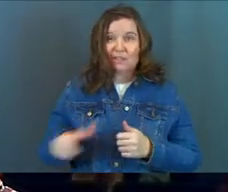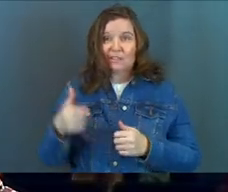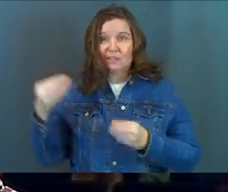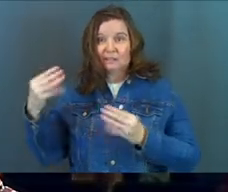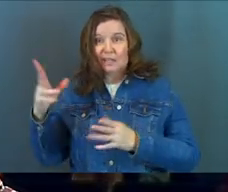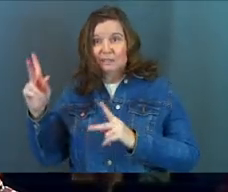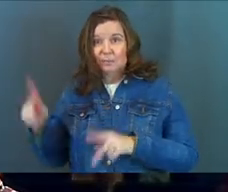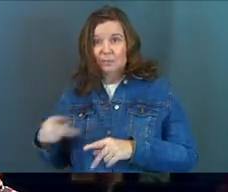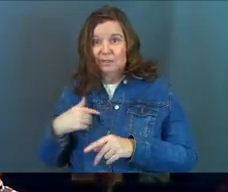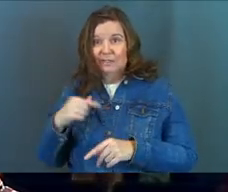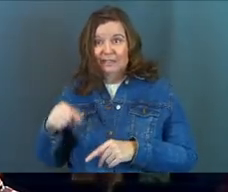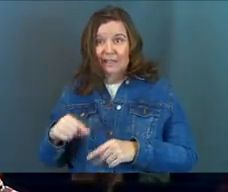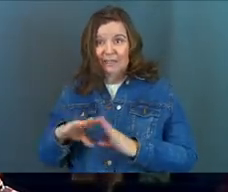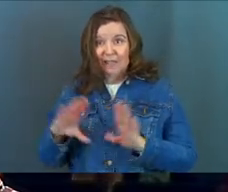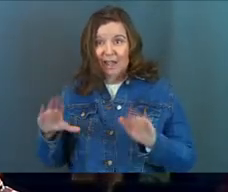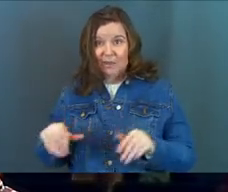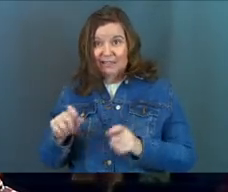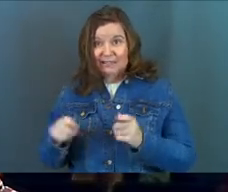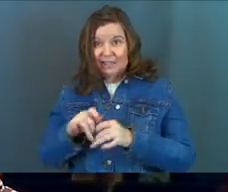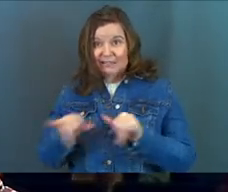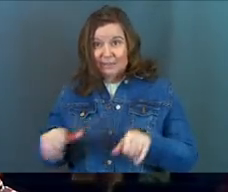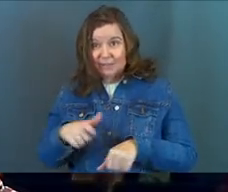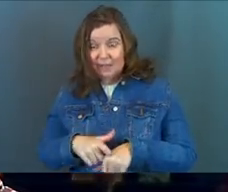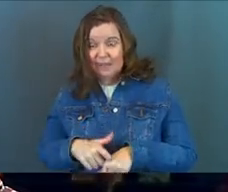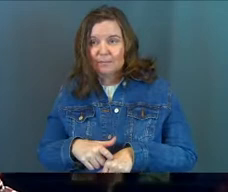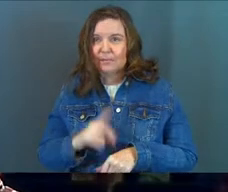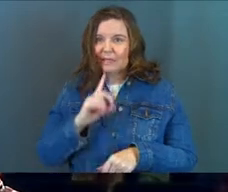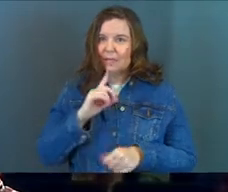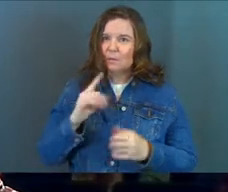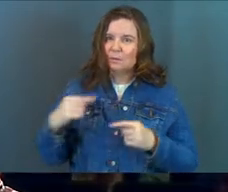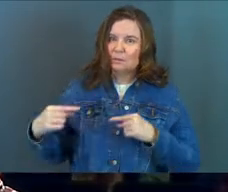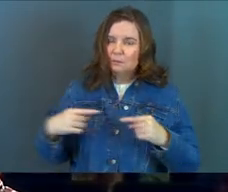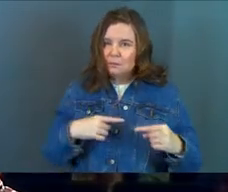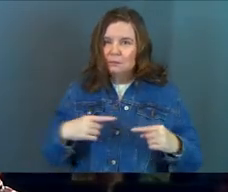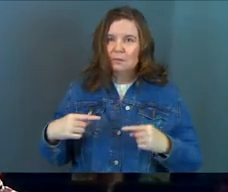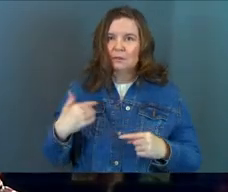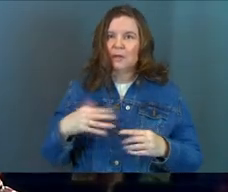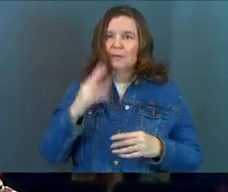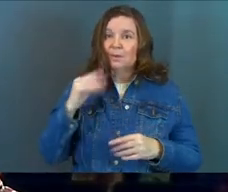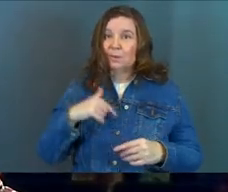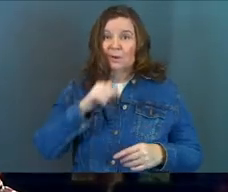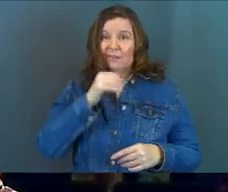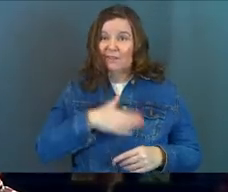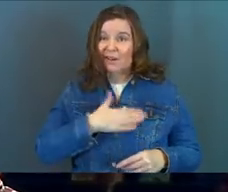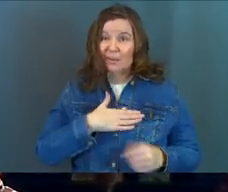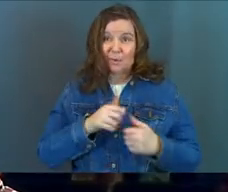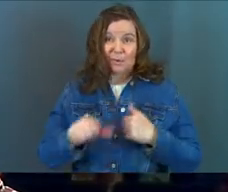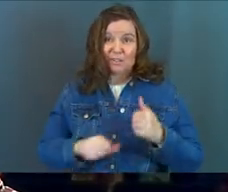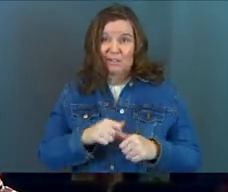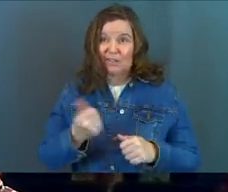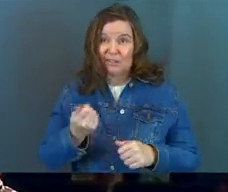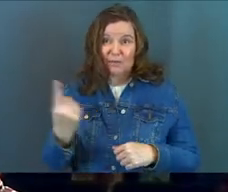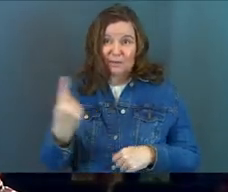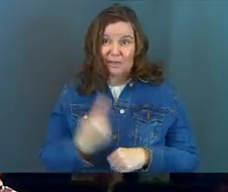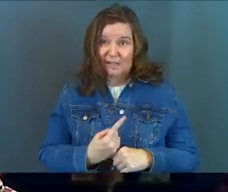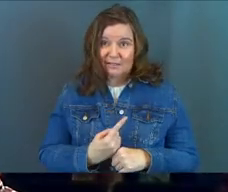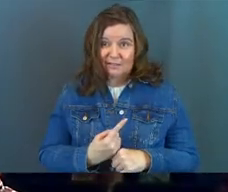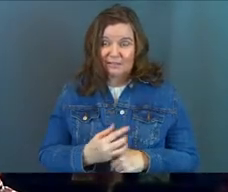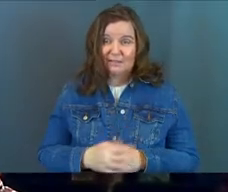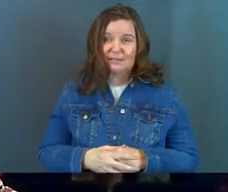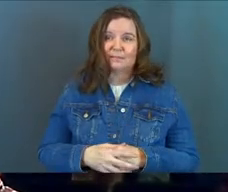other salesperson in the house at the exact same time. It was a brutal experience, and we were not very happy with each other for a few